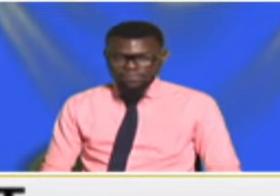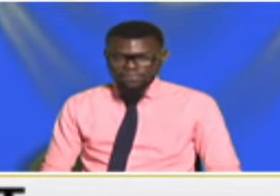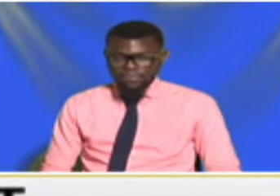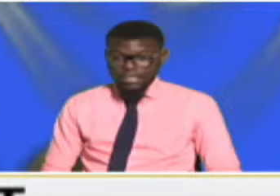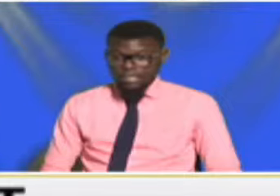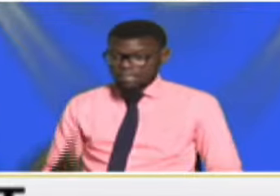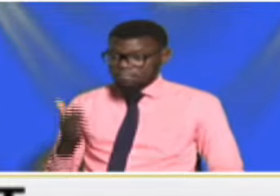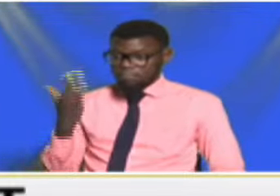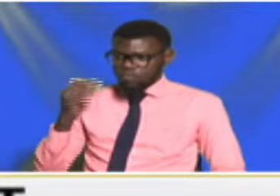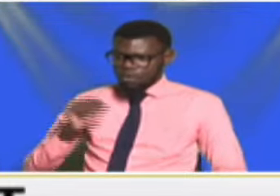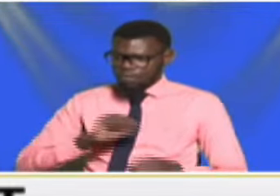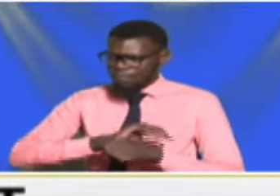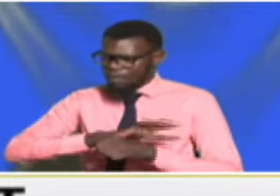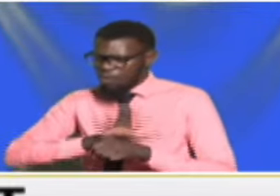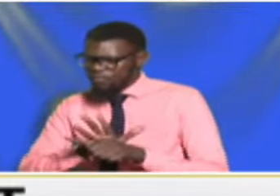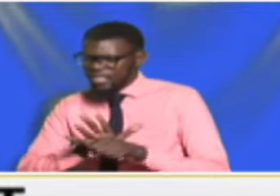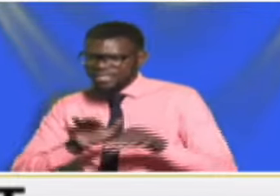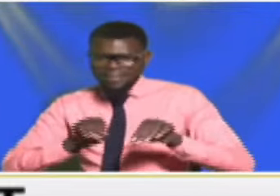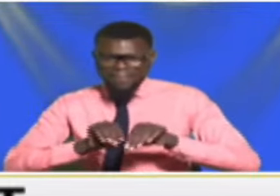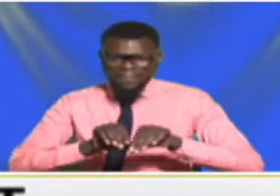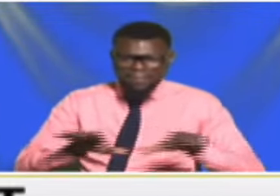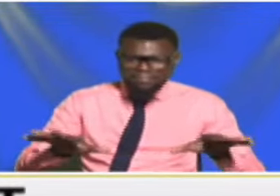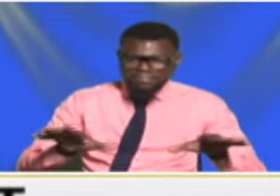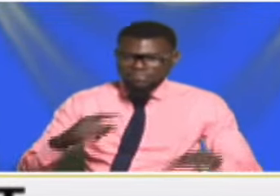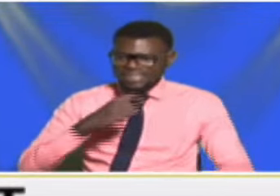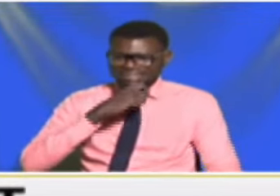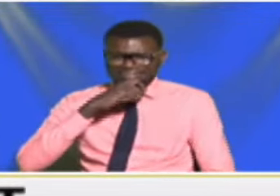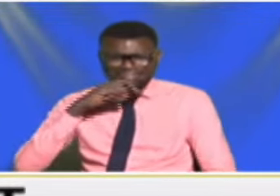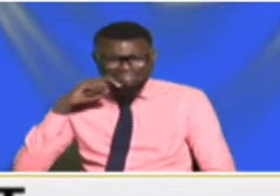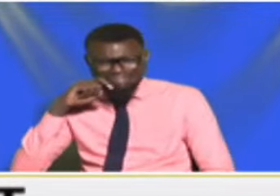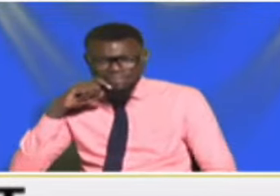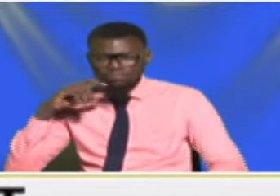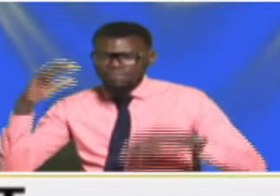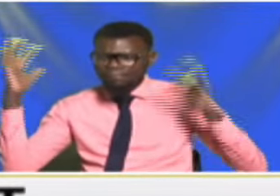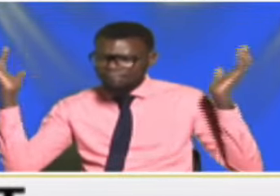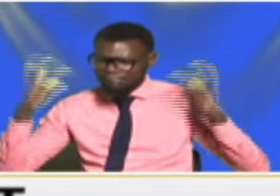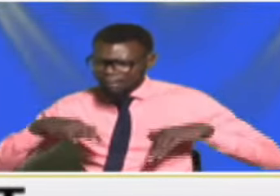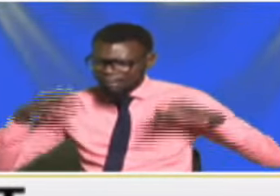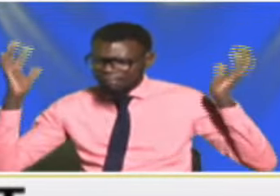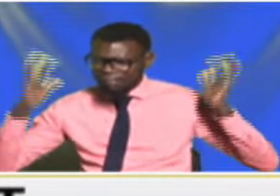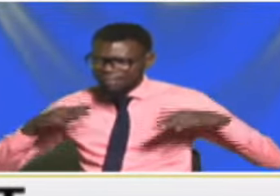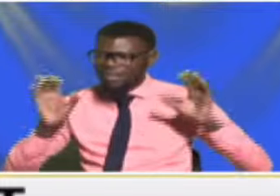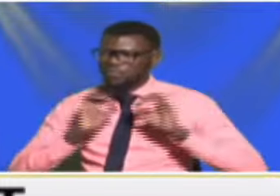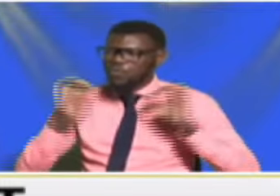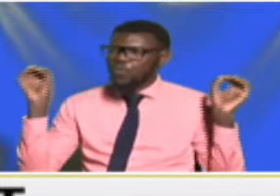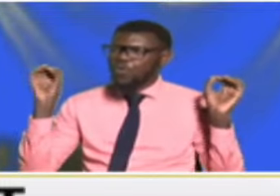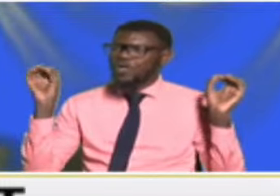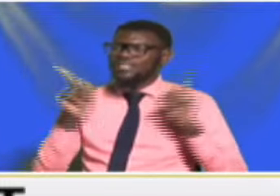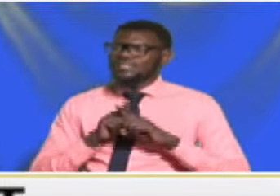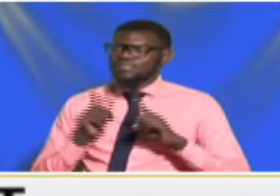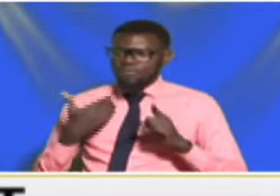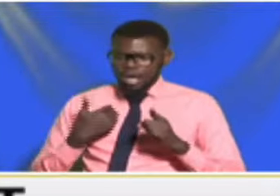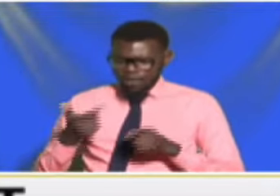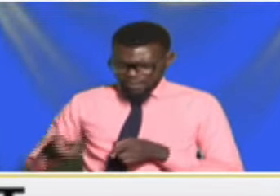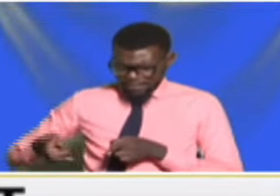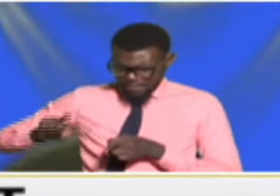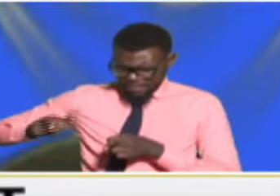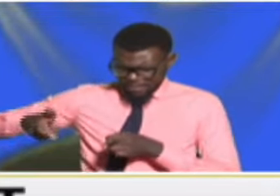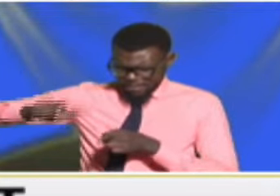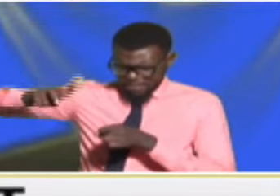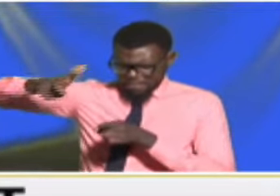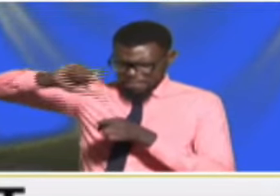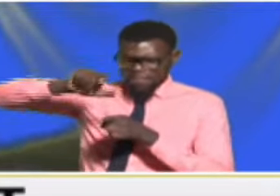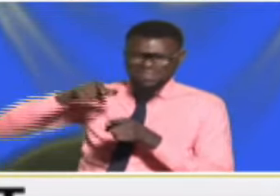coming out of COVID. We have a serious drought that hit our country. We had interest rates that went up